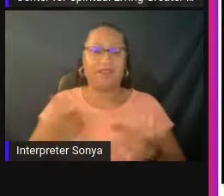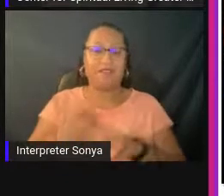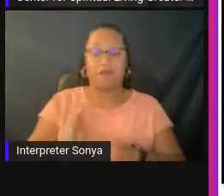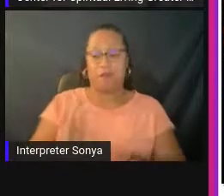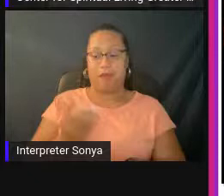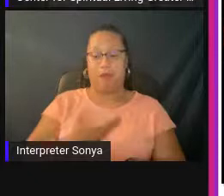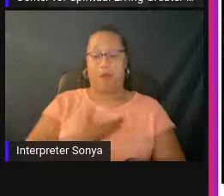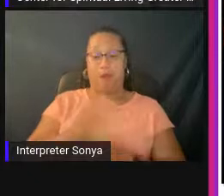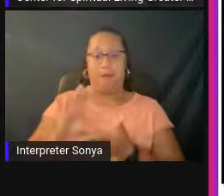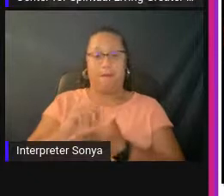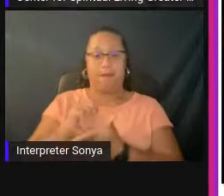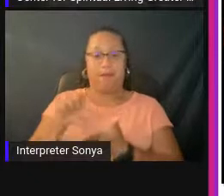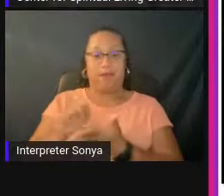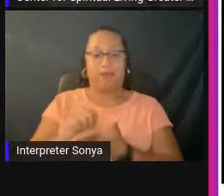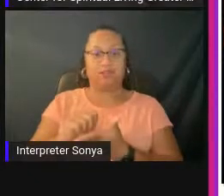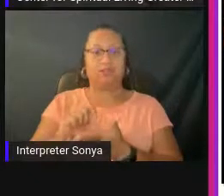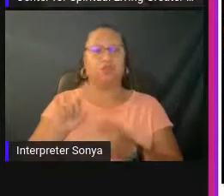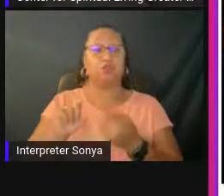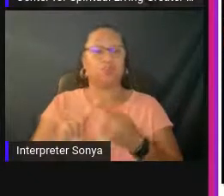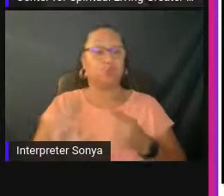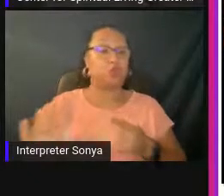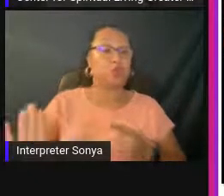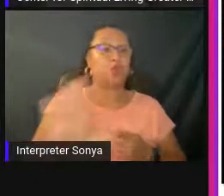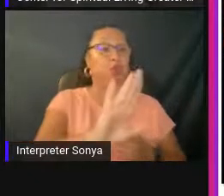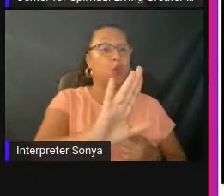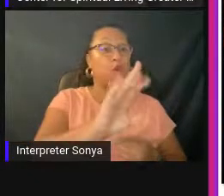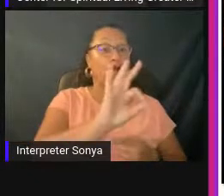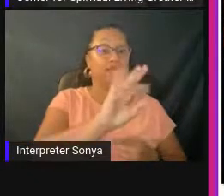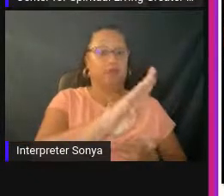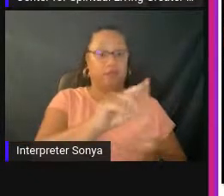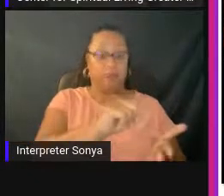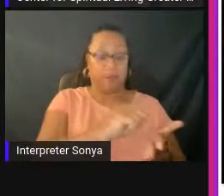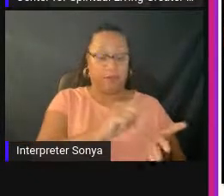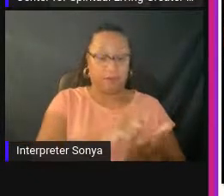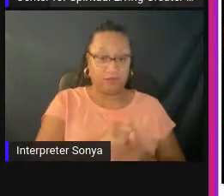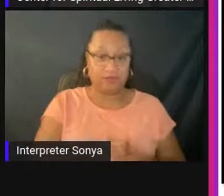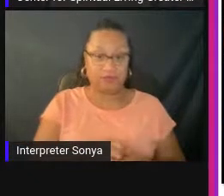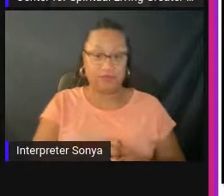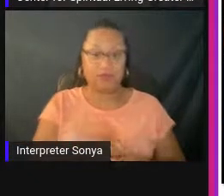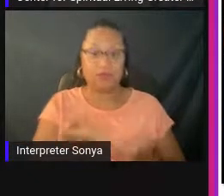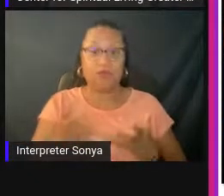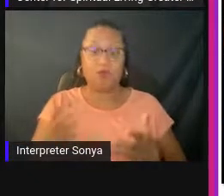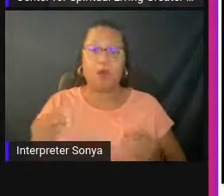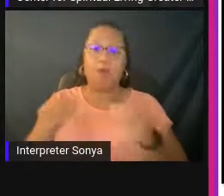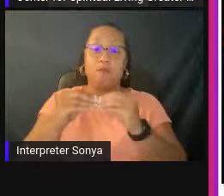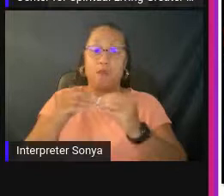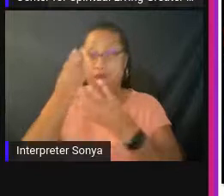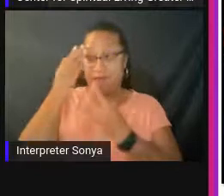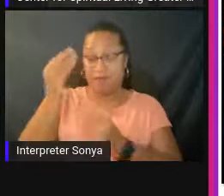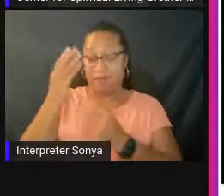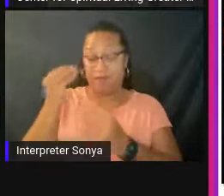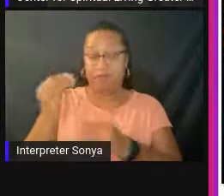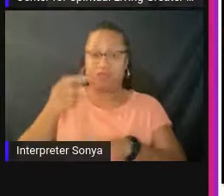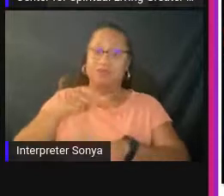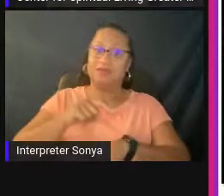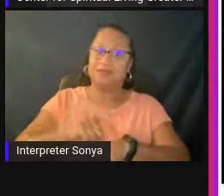our page onto your page. For more information, times, specific needs,